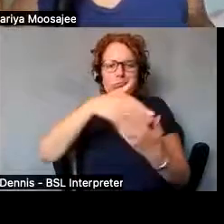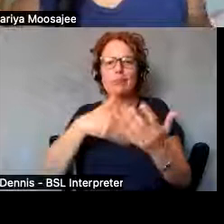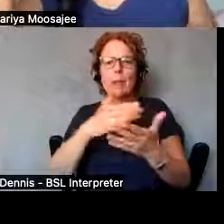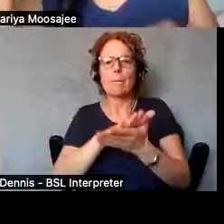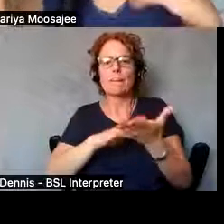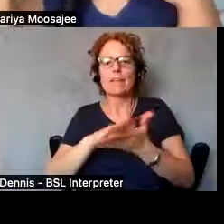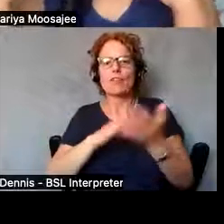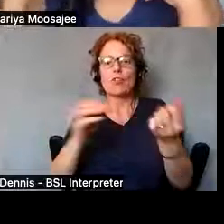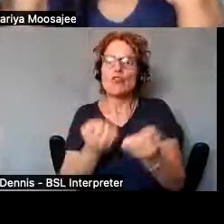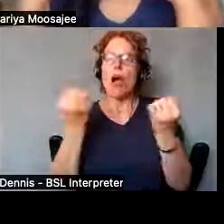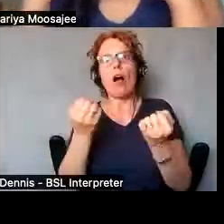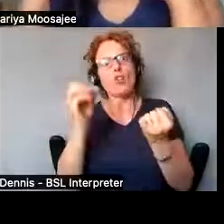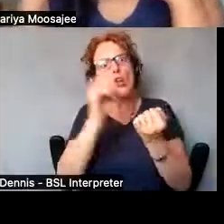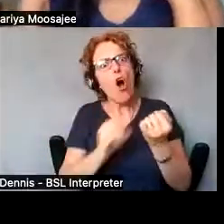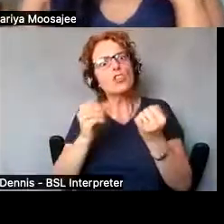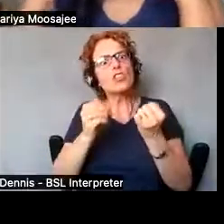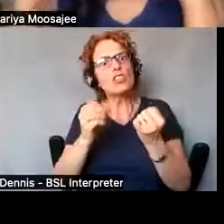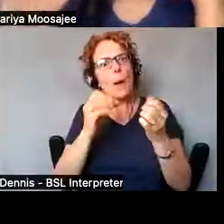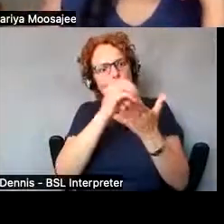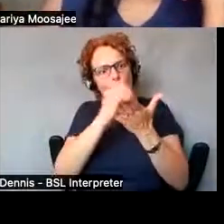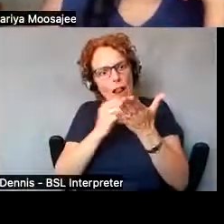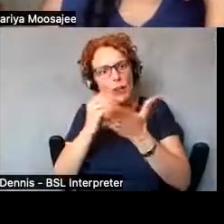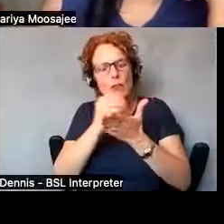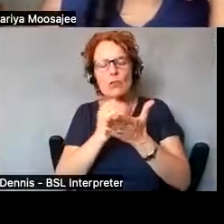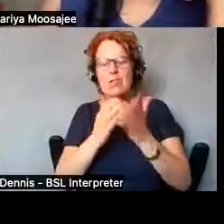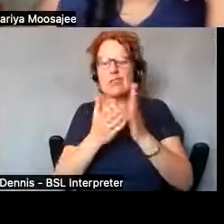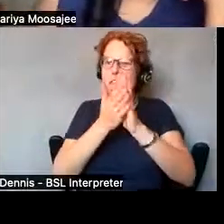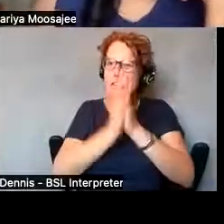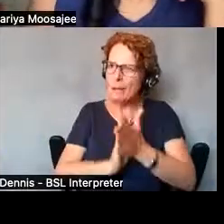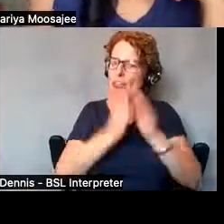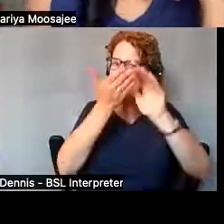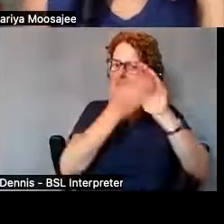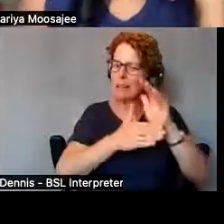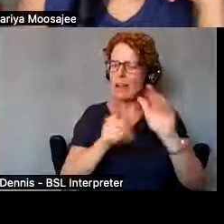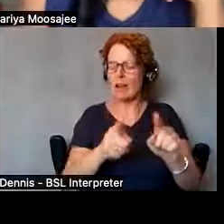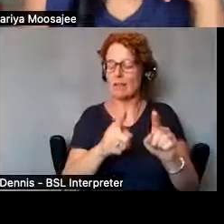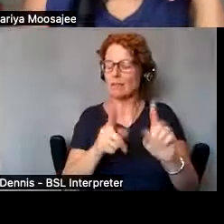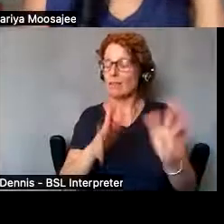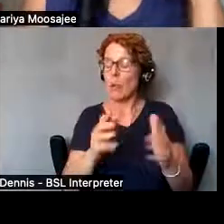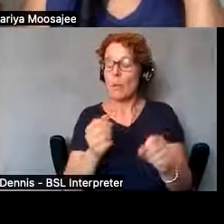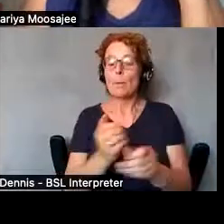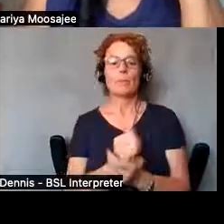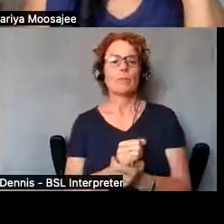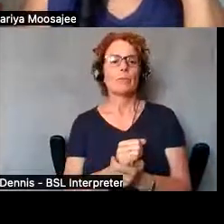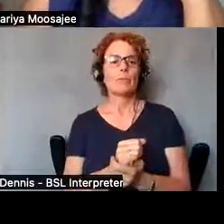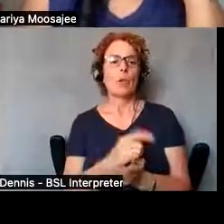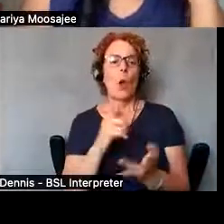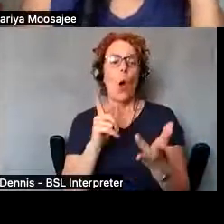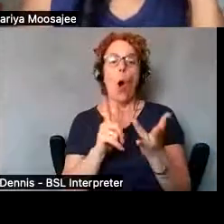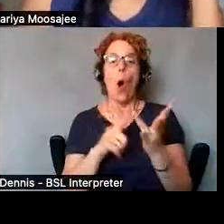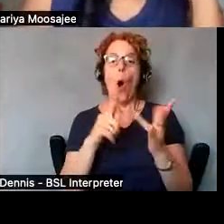oxygen molecules that are causing damage in the retina. So optogenetics is exciting.